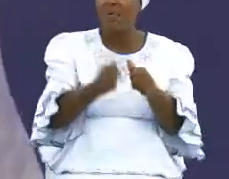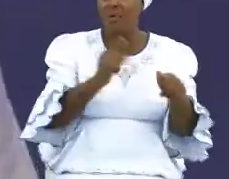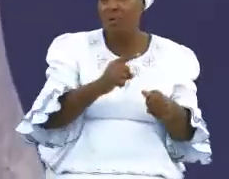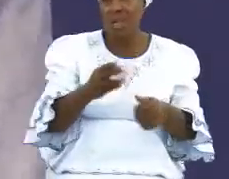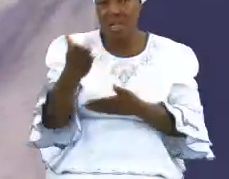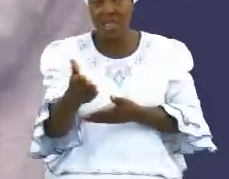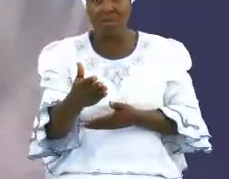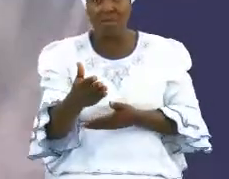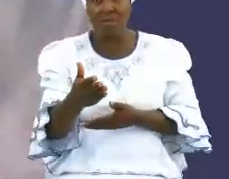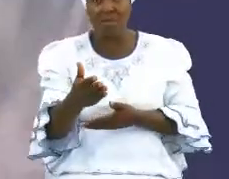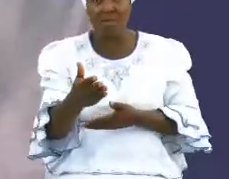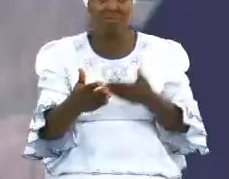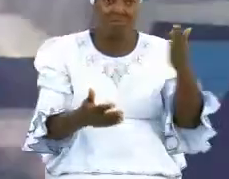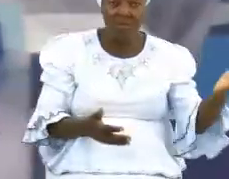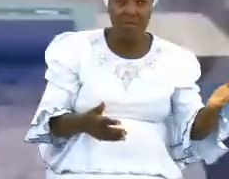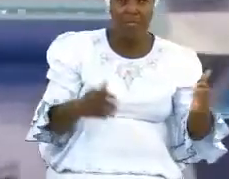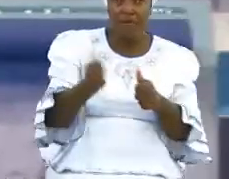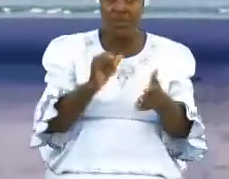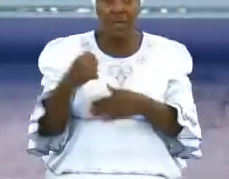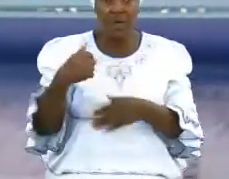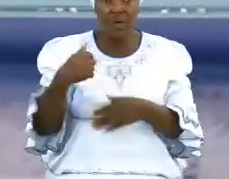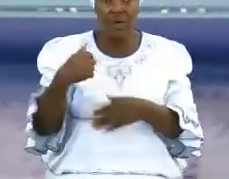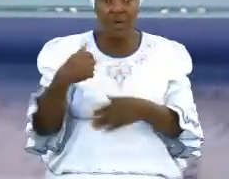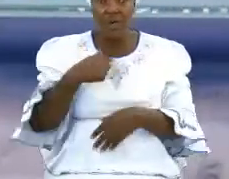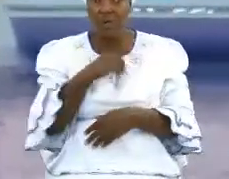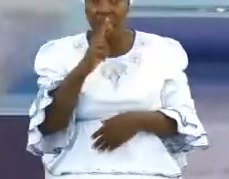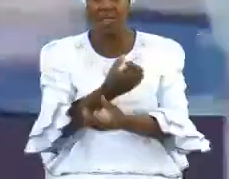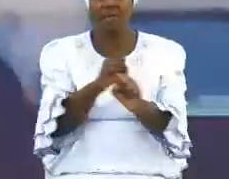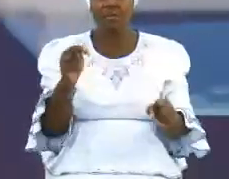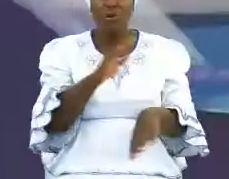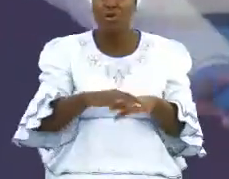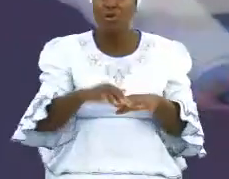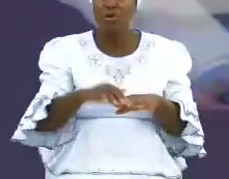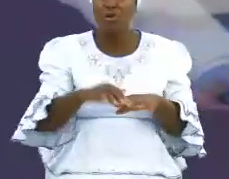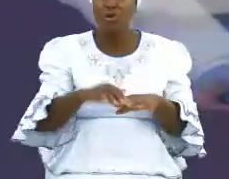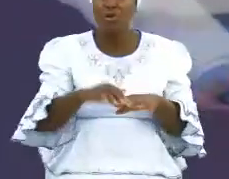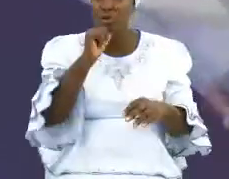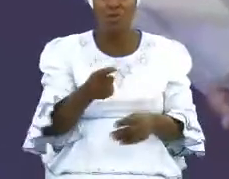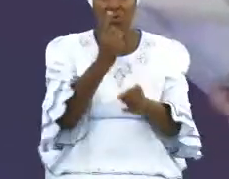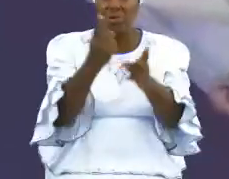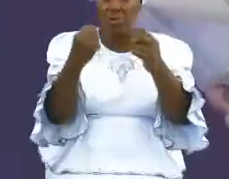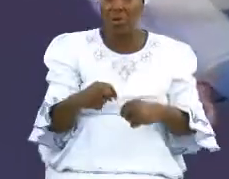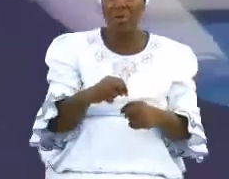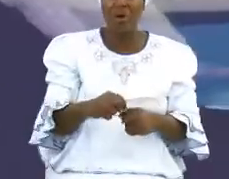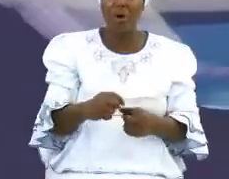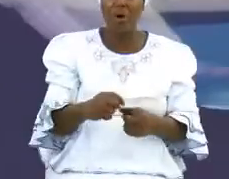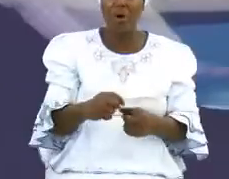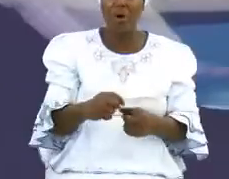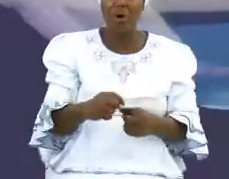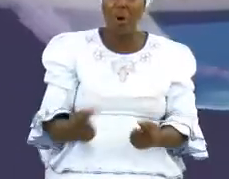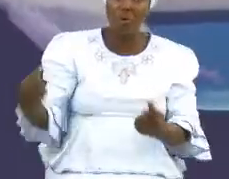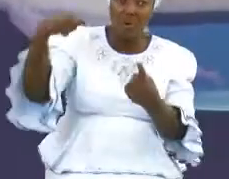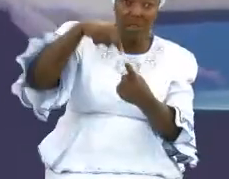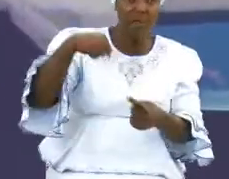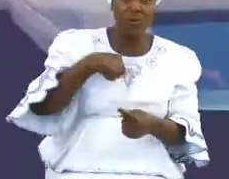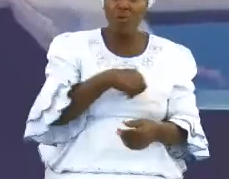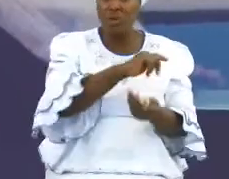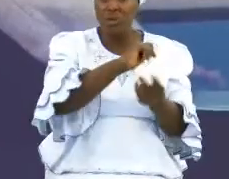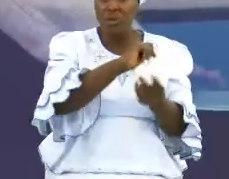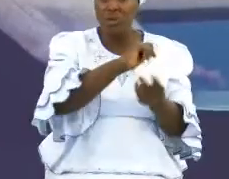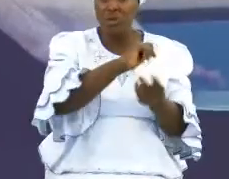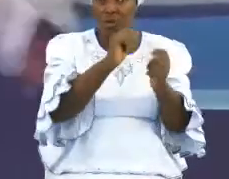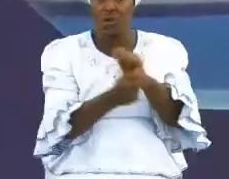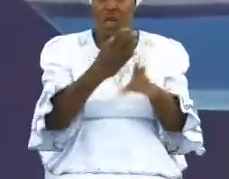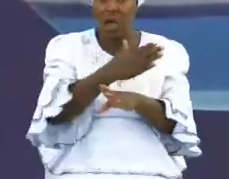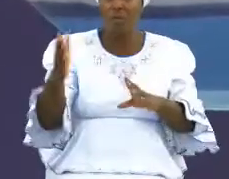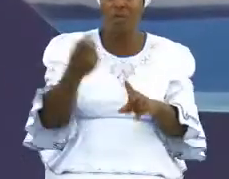we are, salvation does not come except we turn away from sin, turn away from